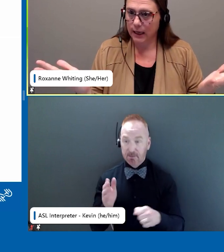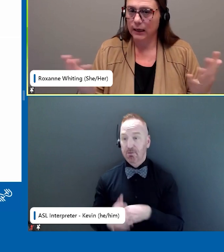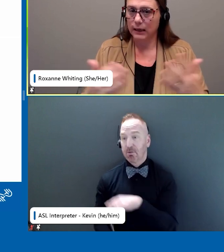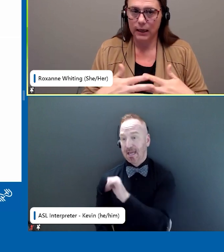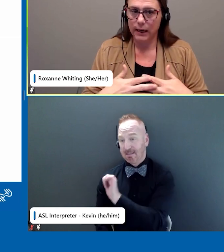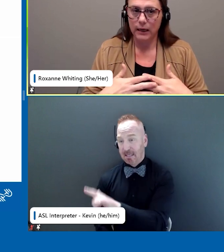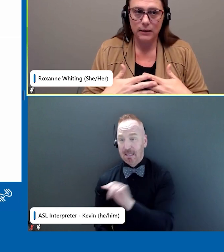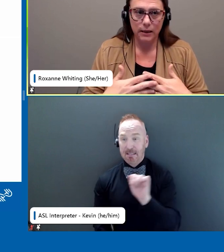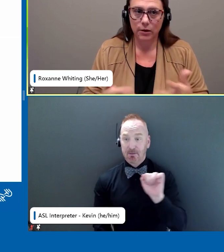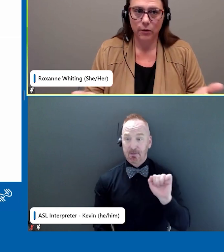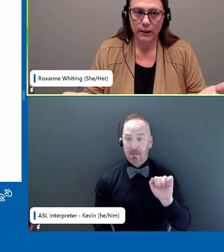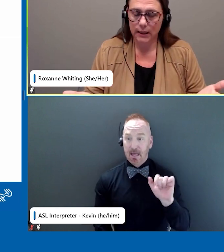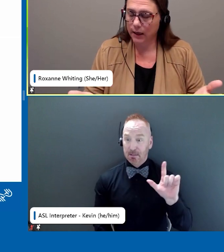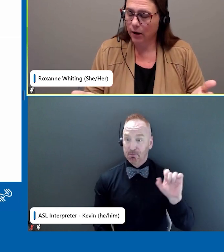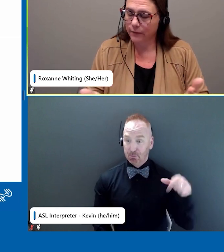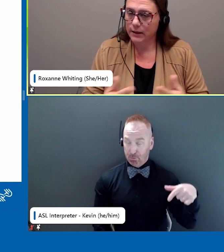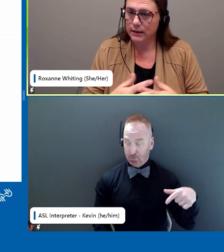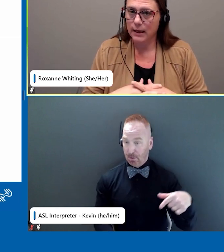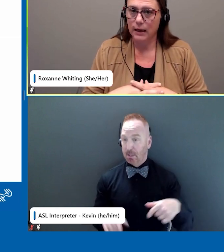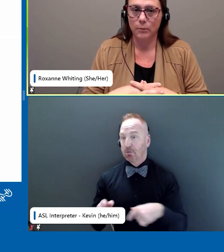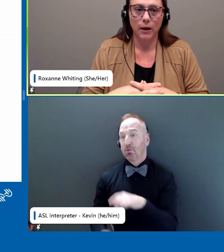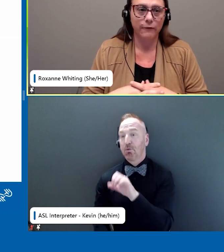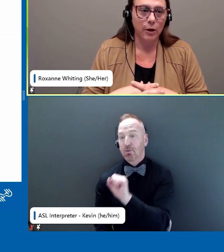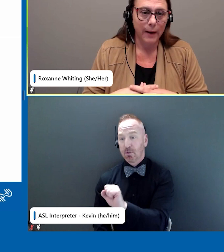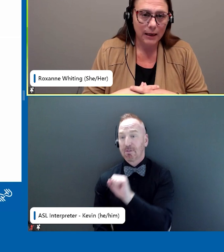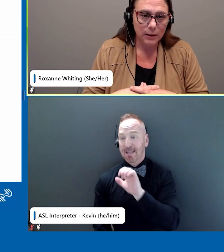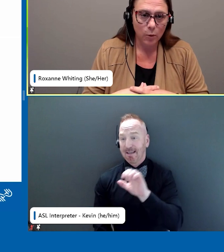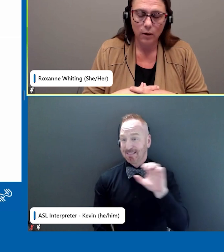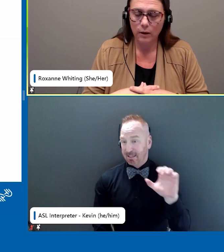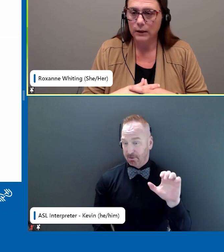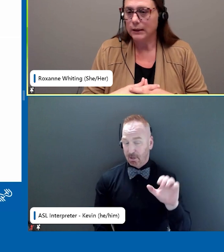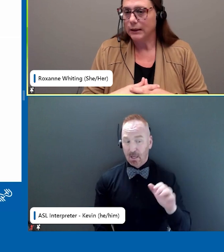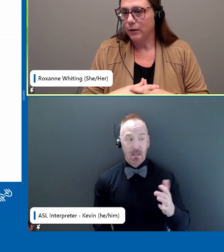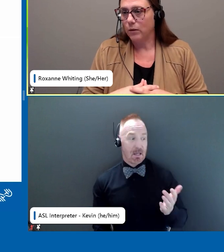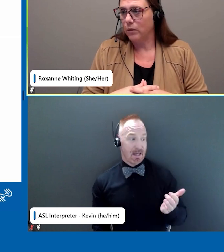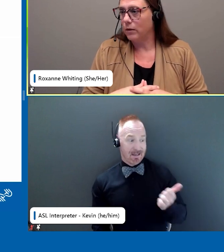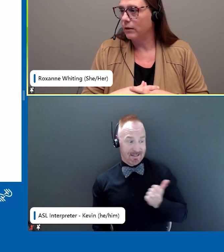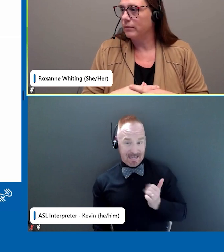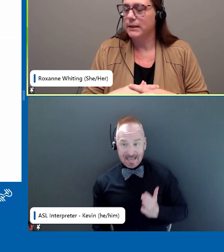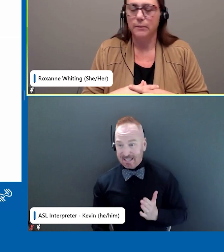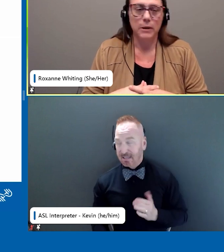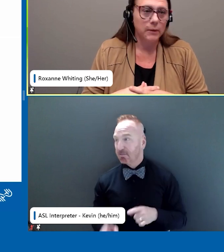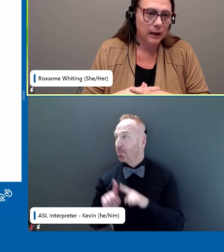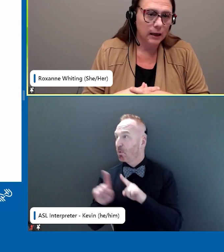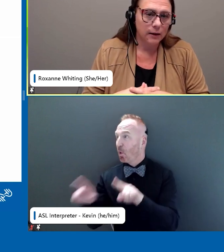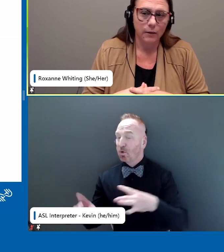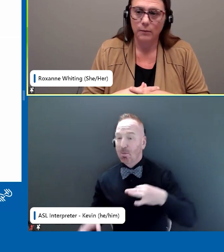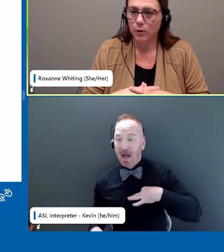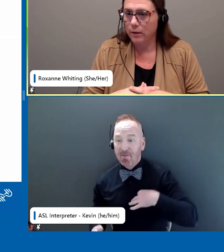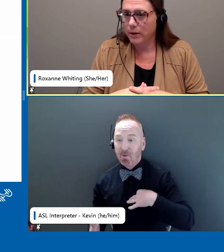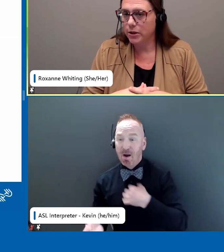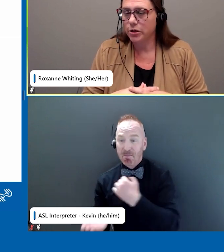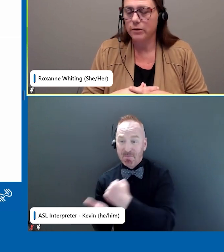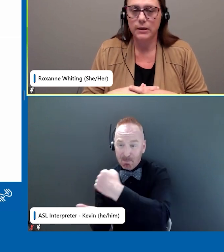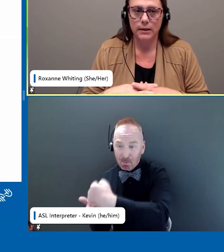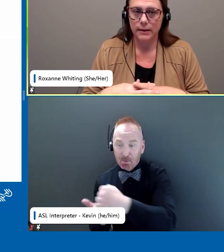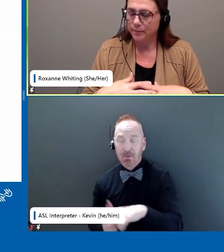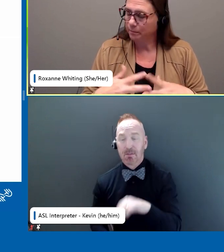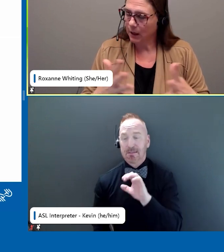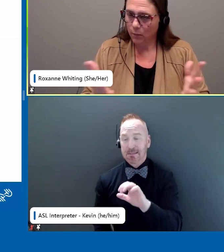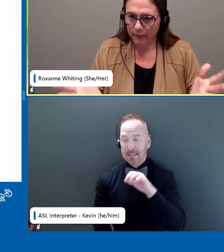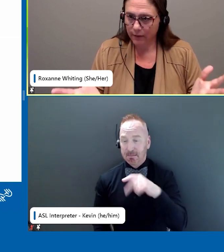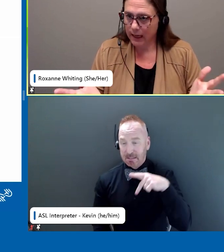other Canadian, Canadians can go into any office and apply for a passport or CPP or employment